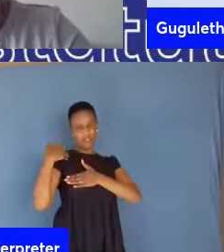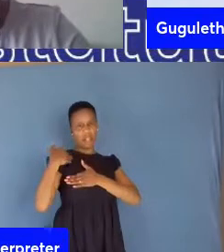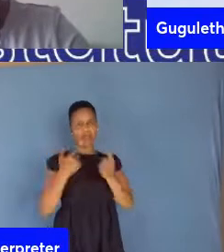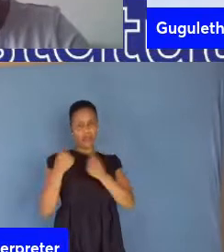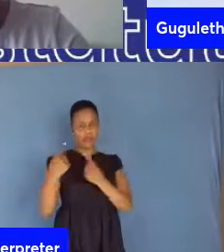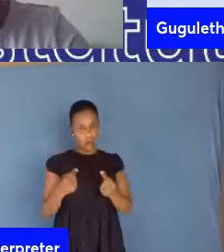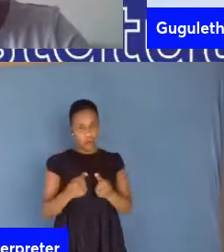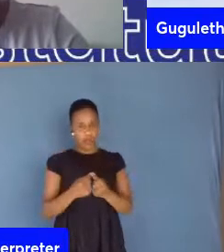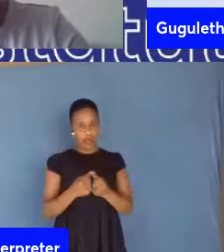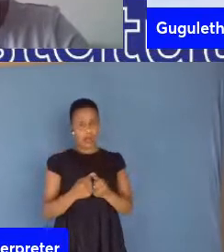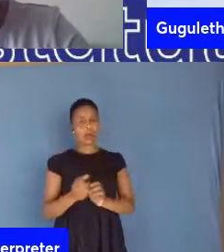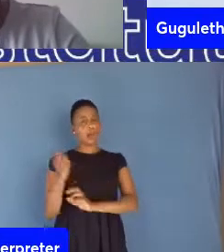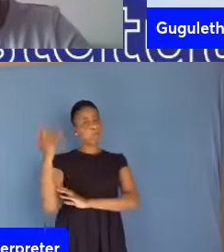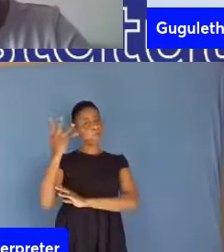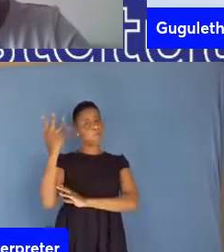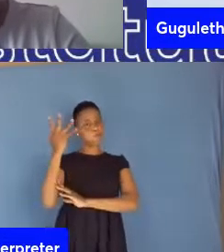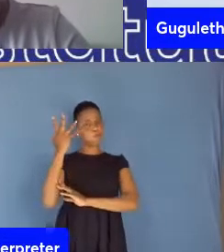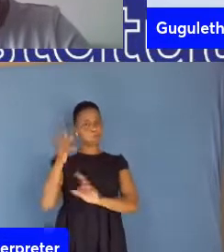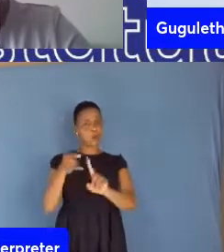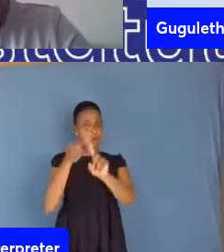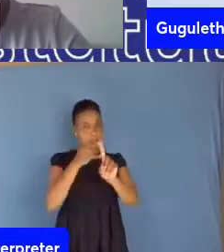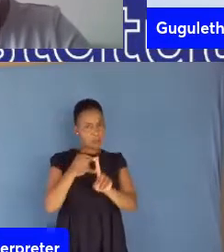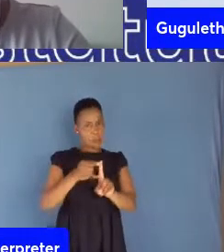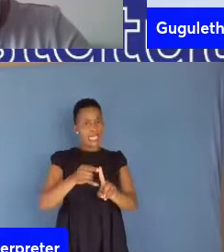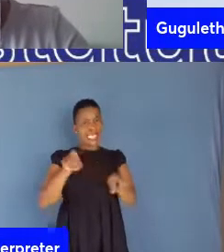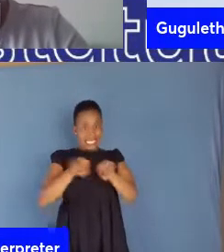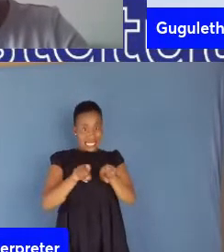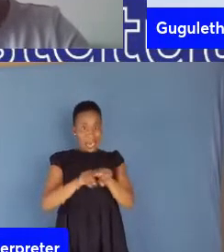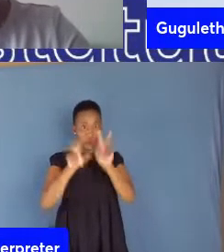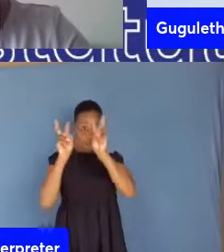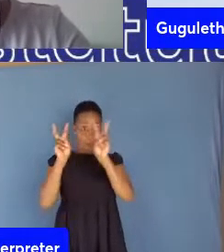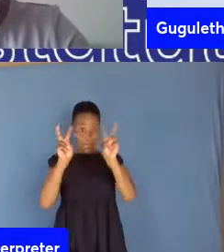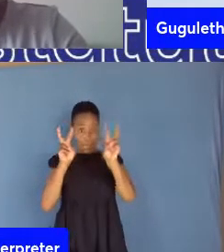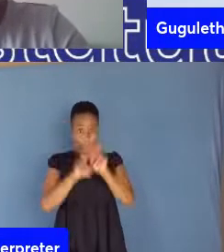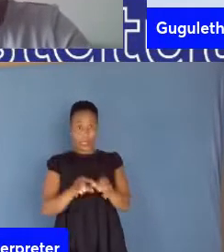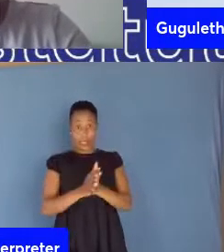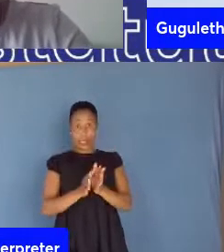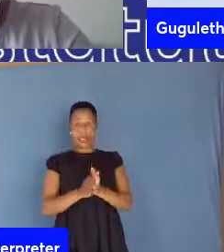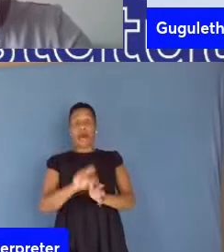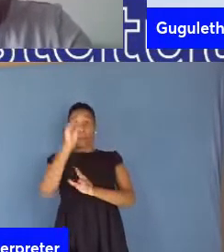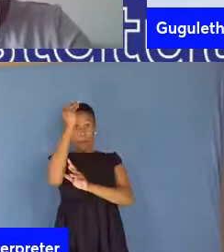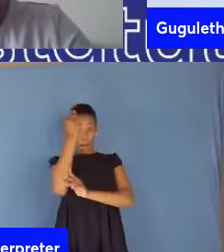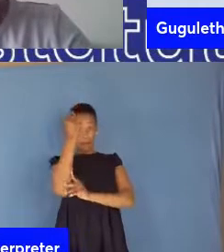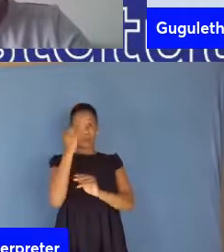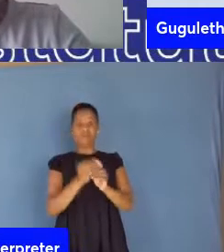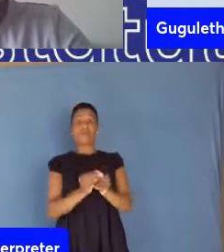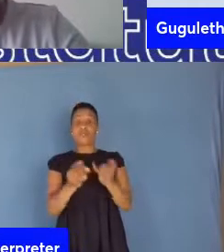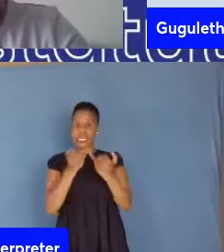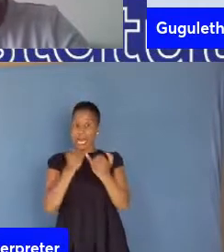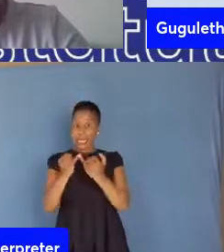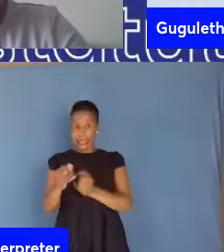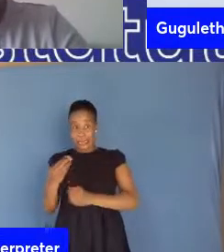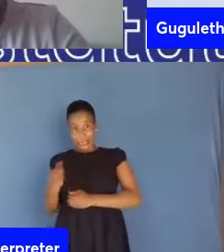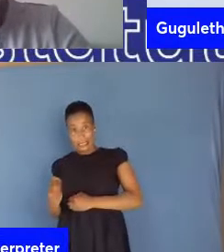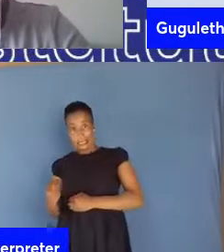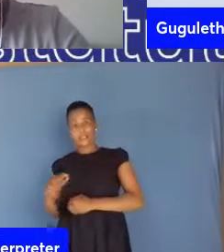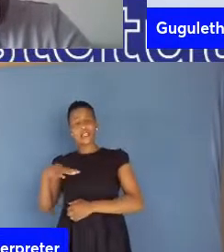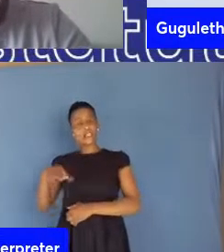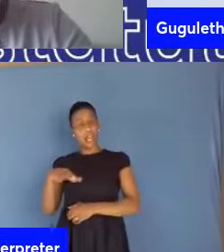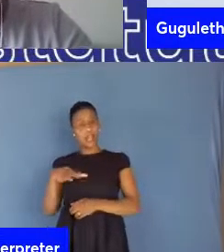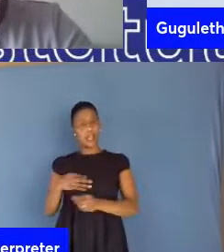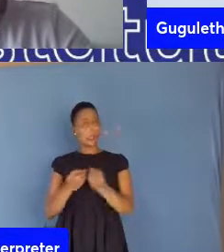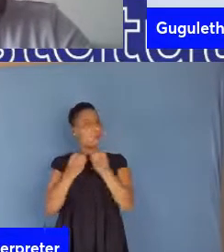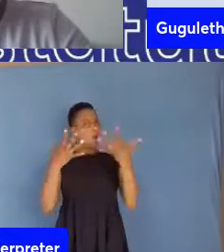visual presentation on statutory rape, and a number of men, they came out to be defensive, saying